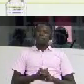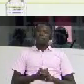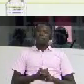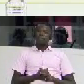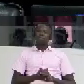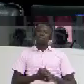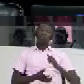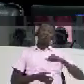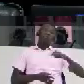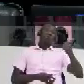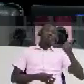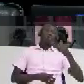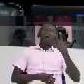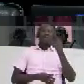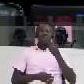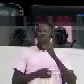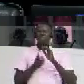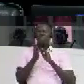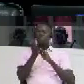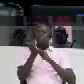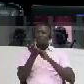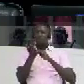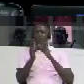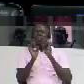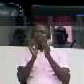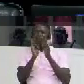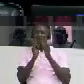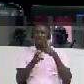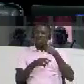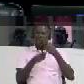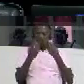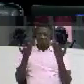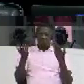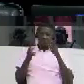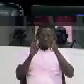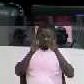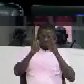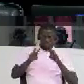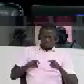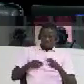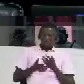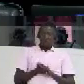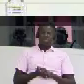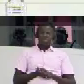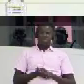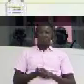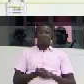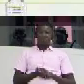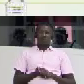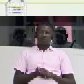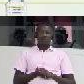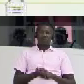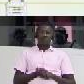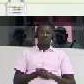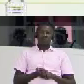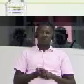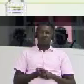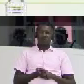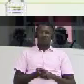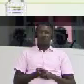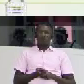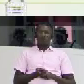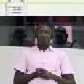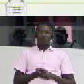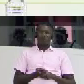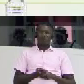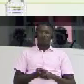And the others, how would you describe them? ñeneen ñi nag naka nga mën a waxee seen melokaan. ñeneen ñi medium size la gudda gàtta. Some